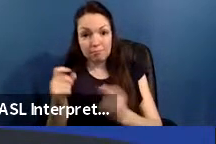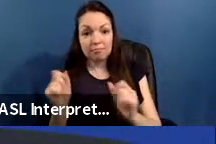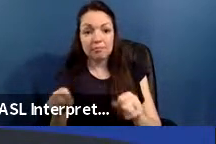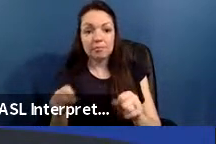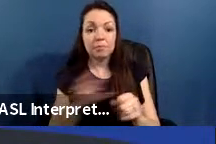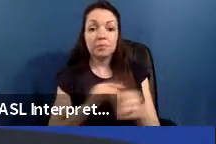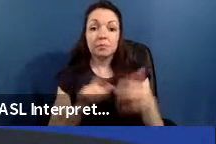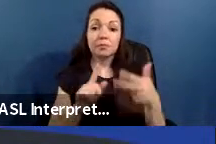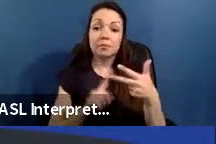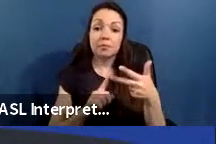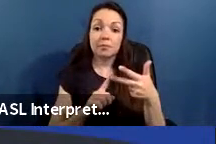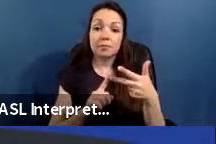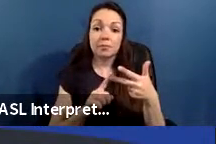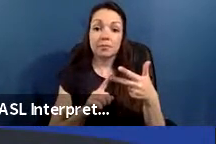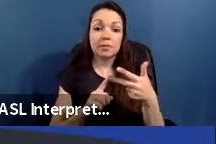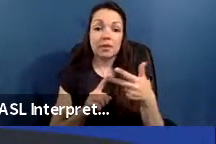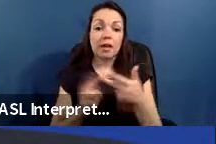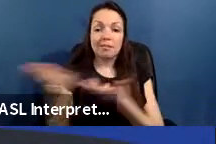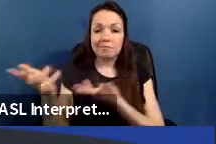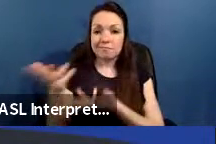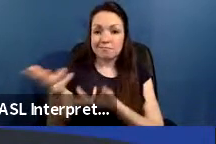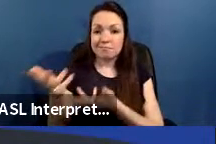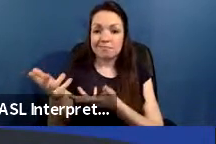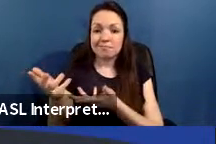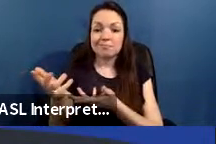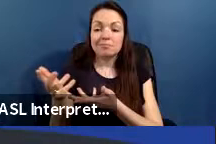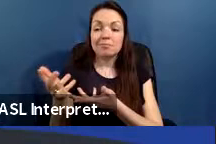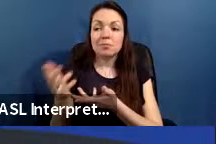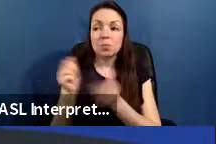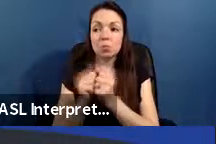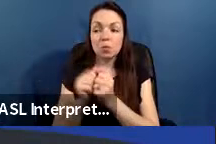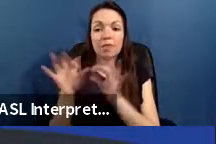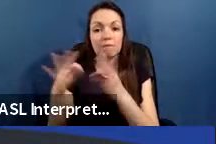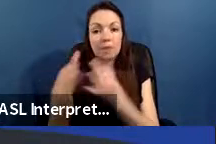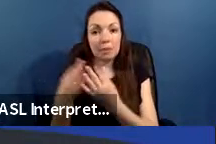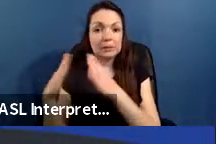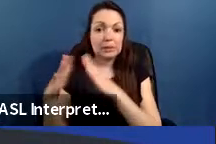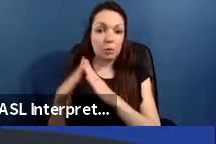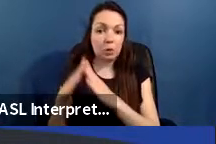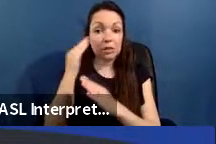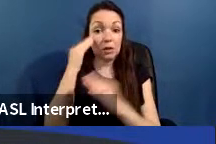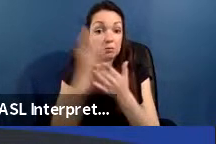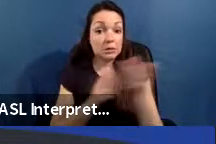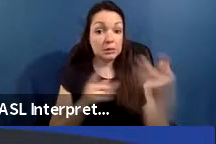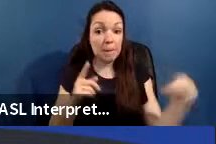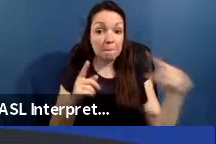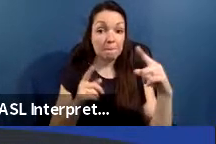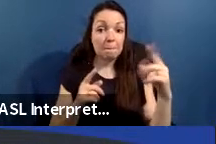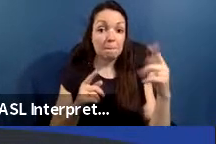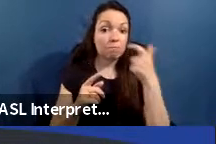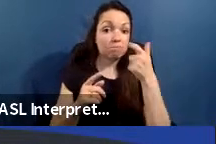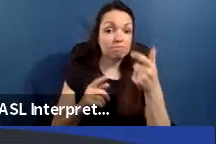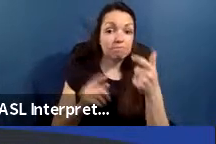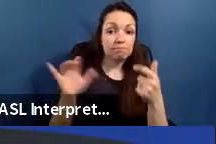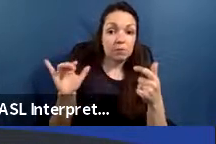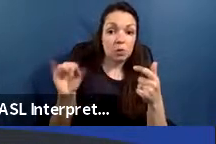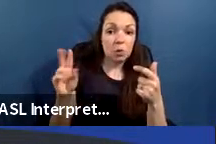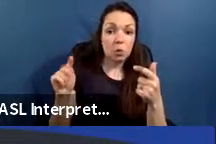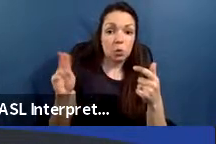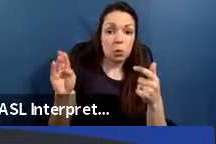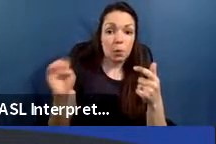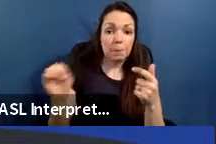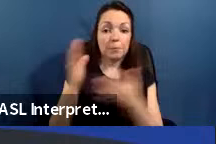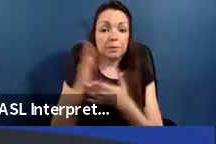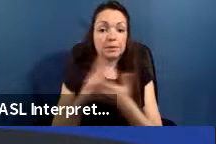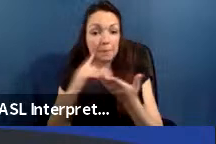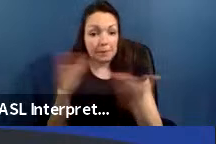consult with families and communities to collect feedback. So we know some of you are watching on YouTube, some of you are here within in this